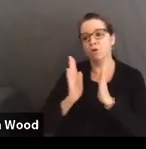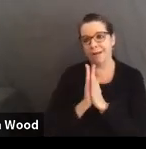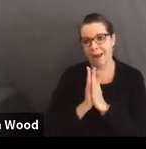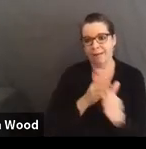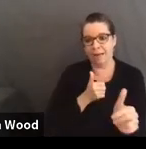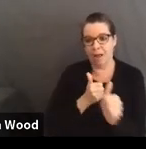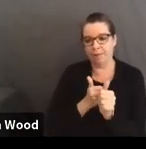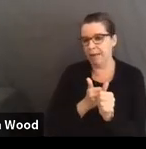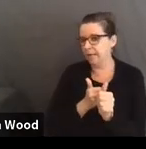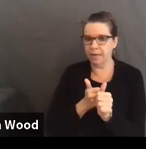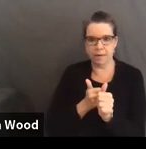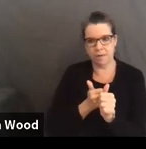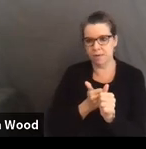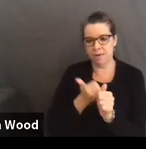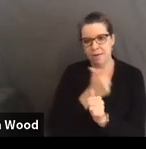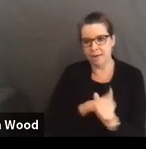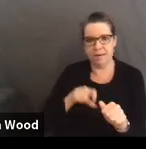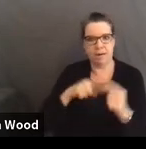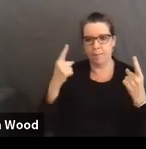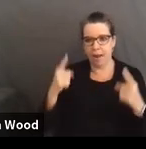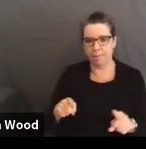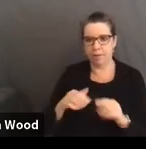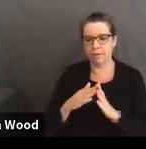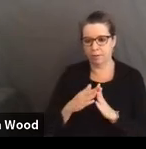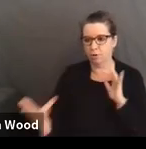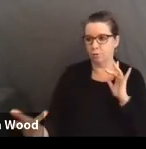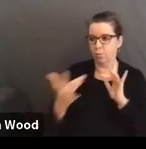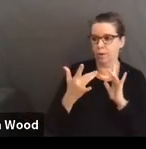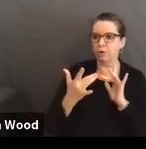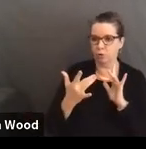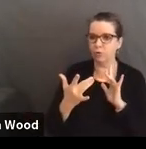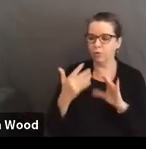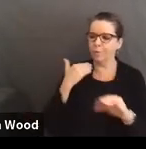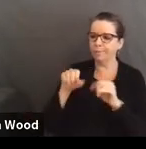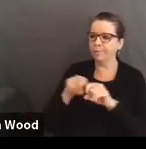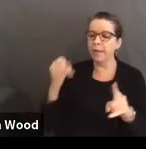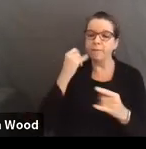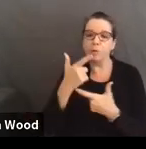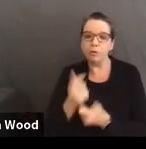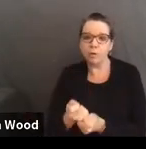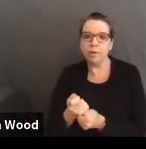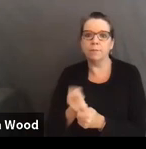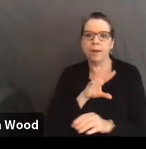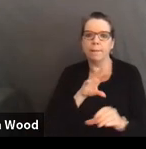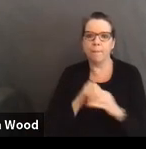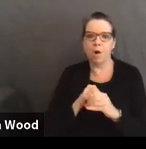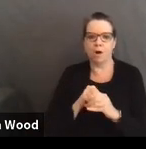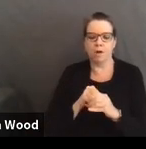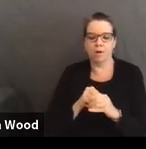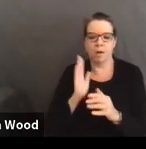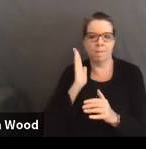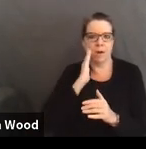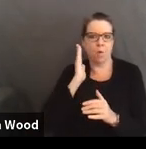updated on content specific, and we can reach out directly, as well as if you're interested in being part of those teacher